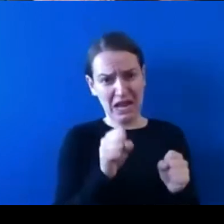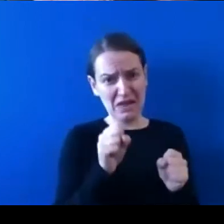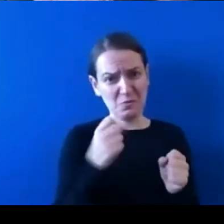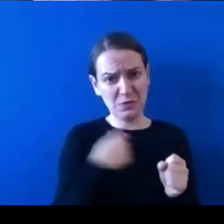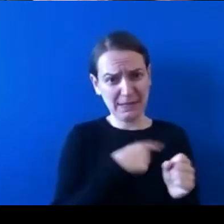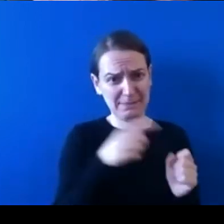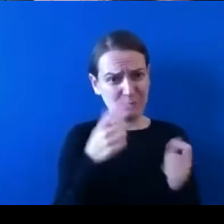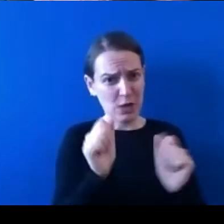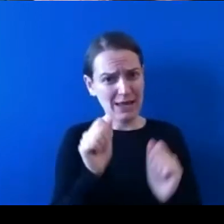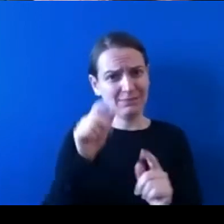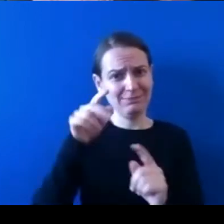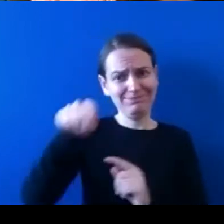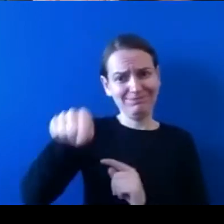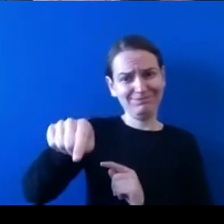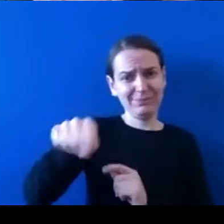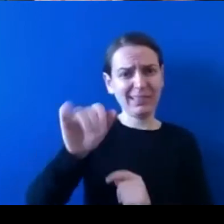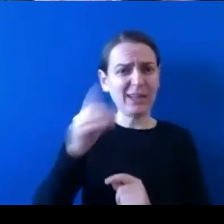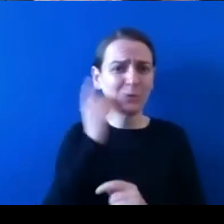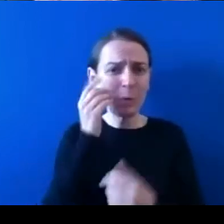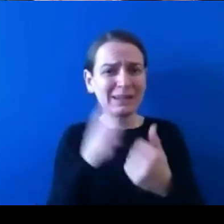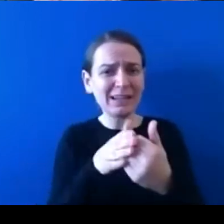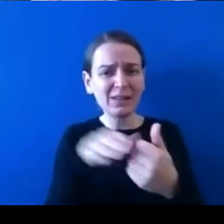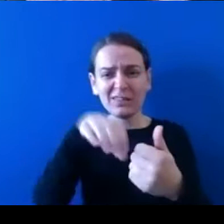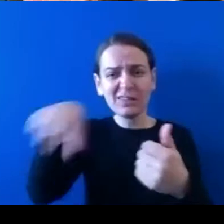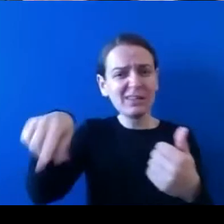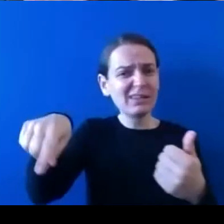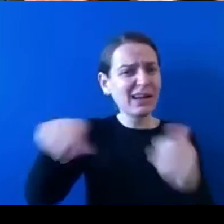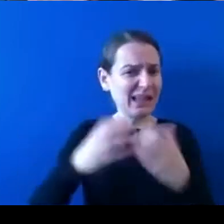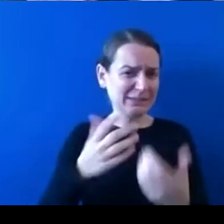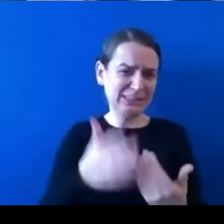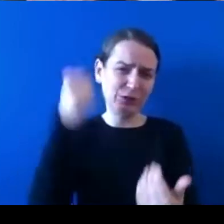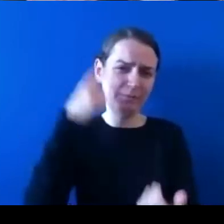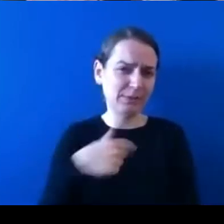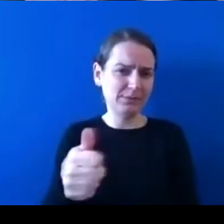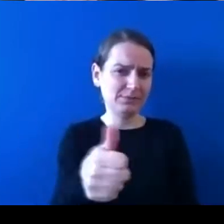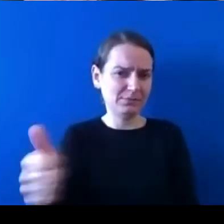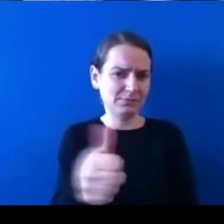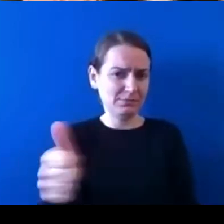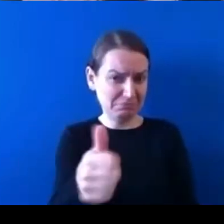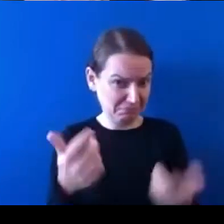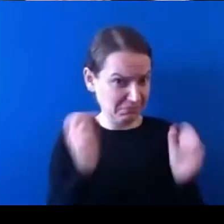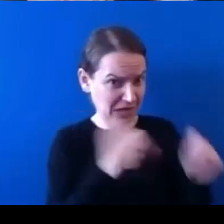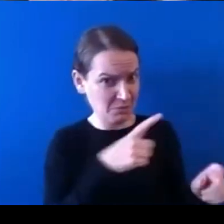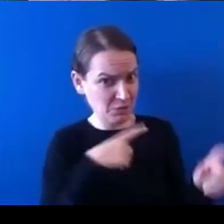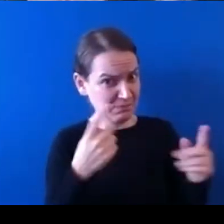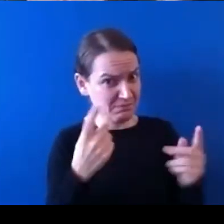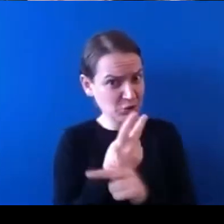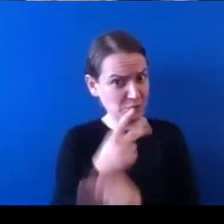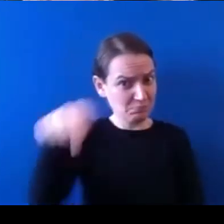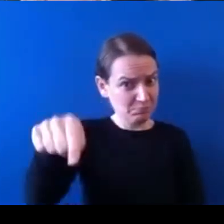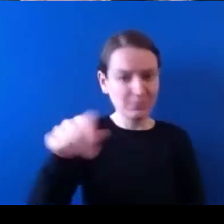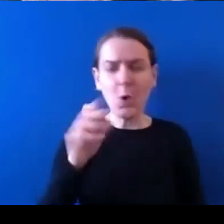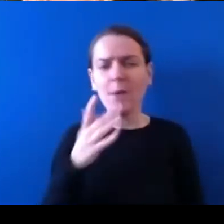your classes, and where your room is related to a fire exit or the